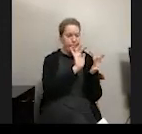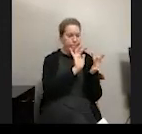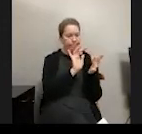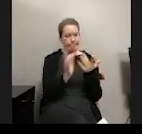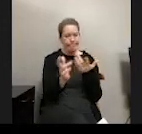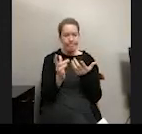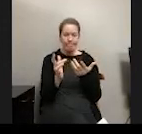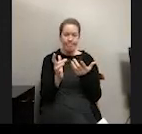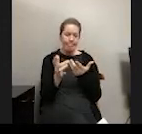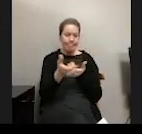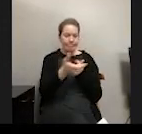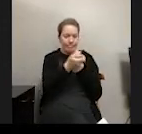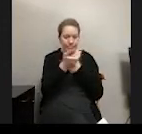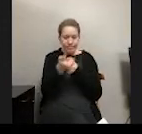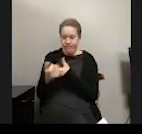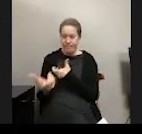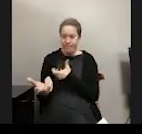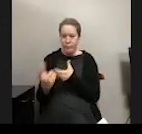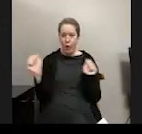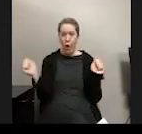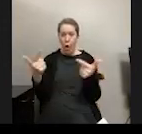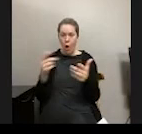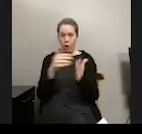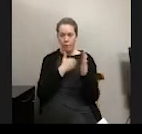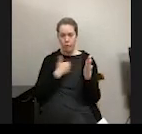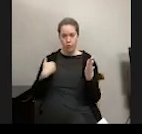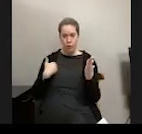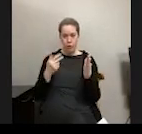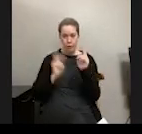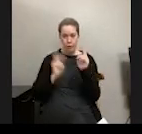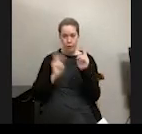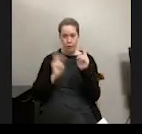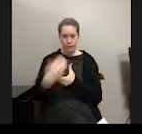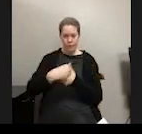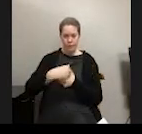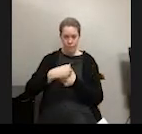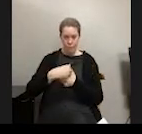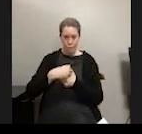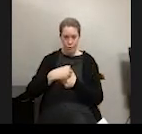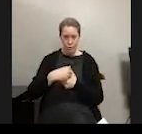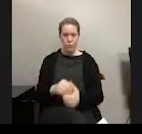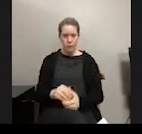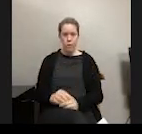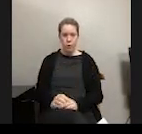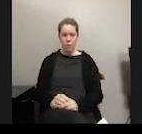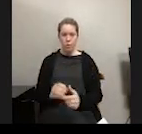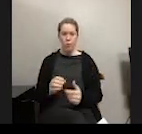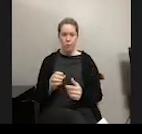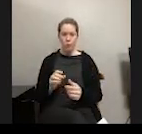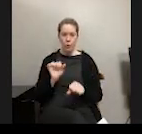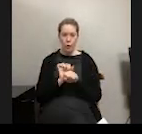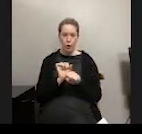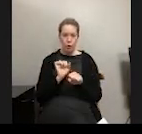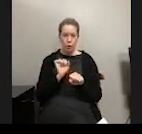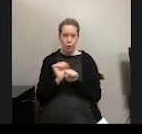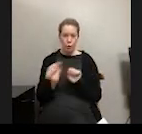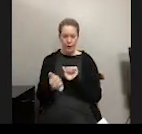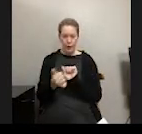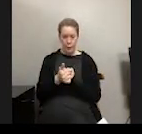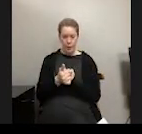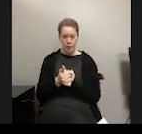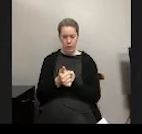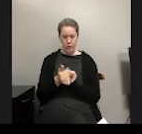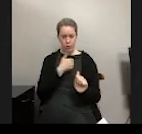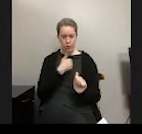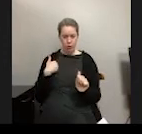program moving forward. So yeah, we are working with Toronto Public Libraries to get into, it's really nice to work with people